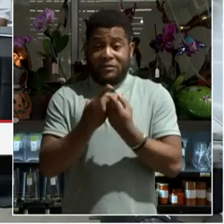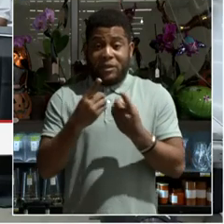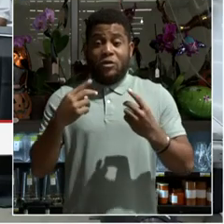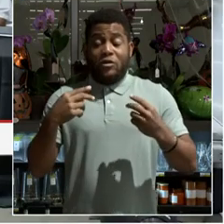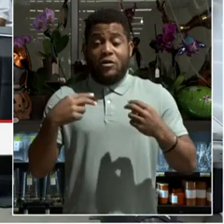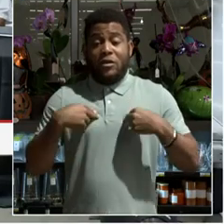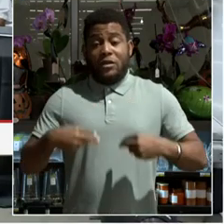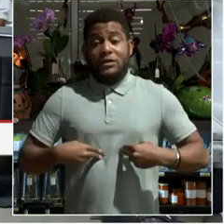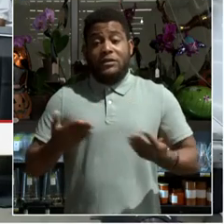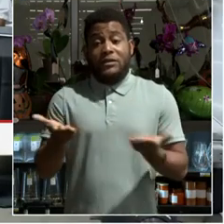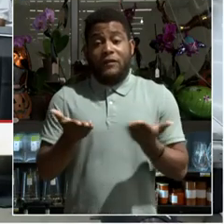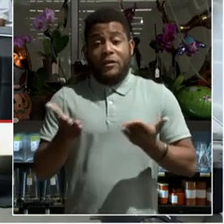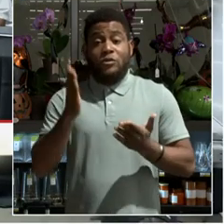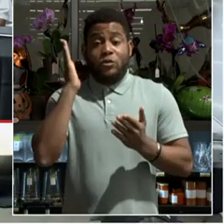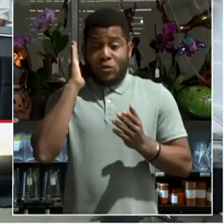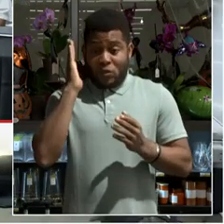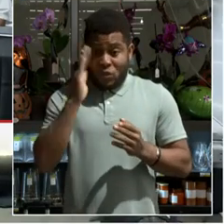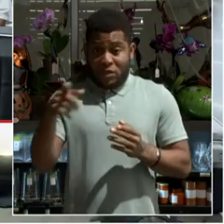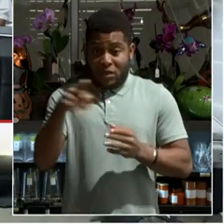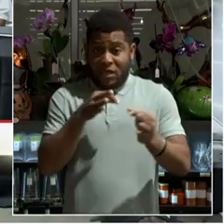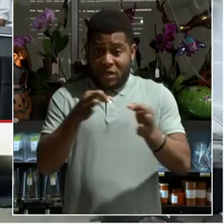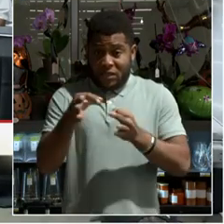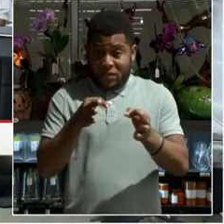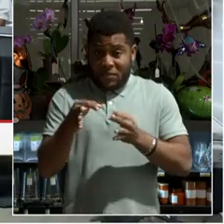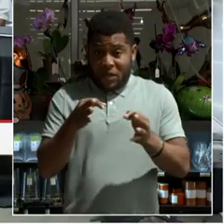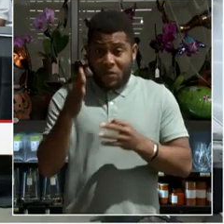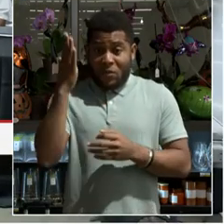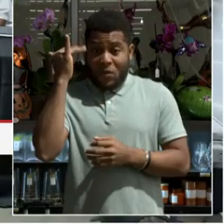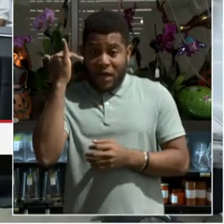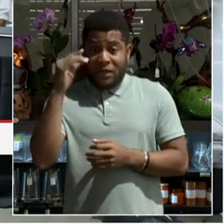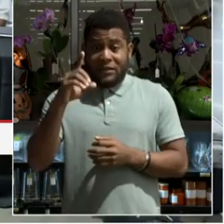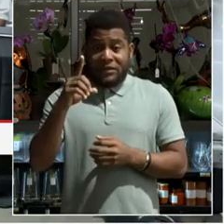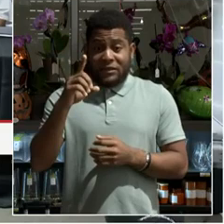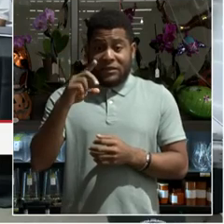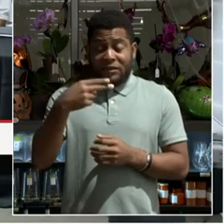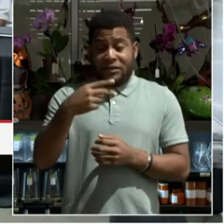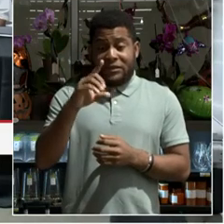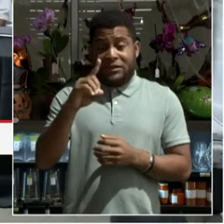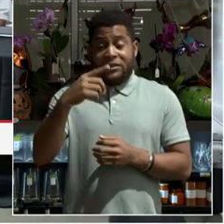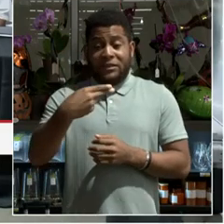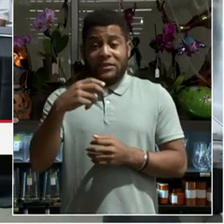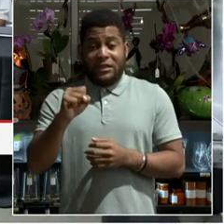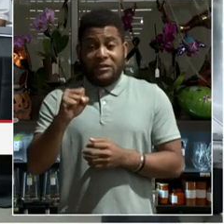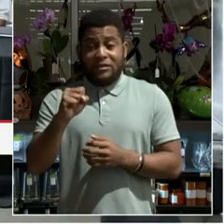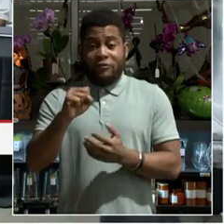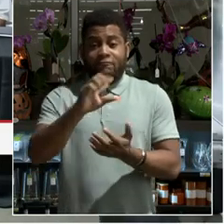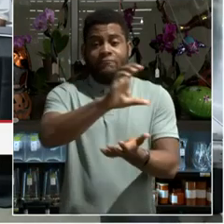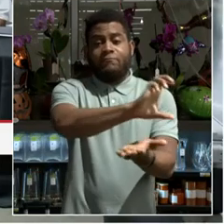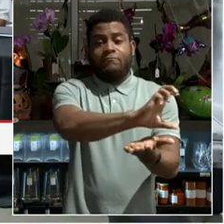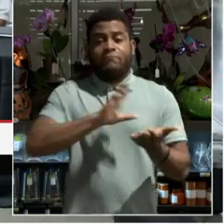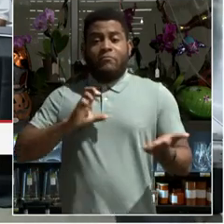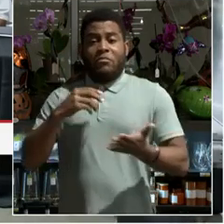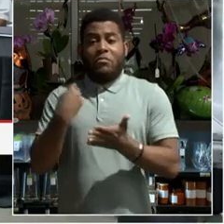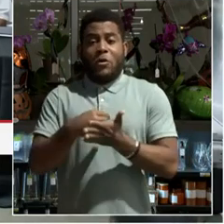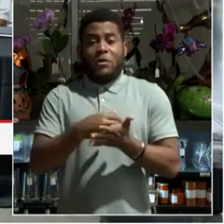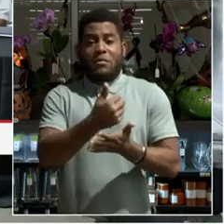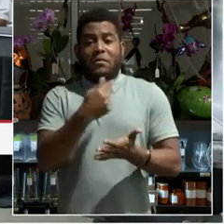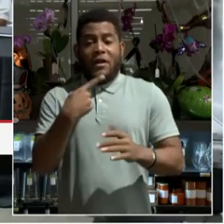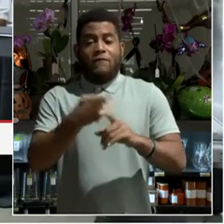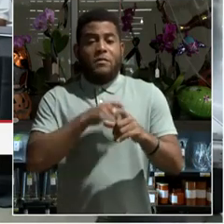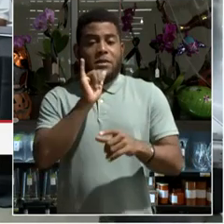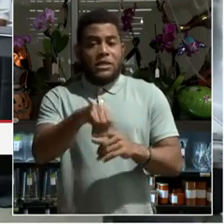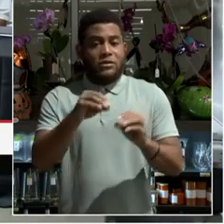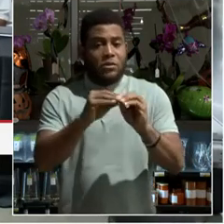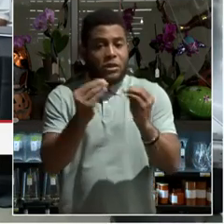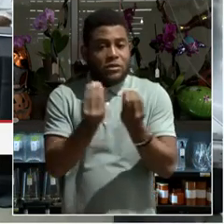the reason that the DHS has defunded this organization, Casa Ruby. No explanation